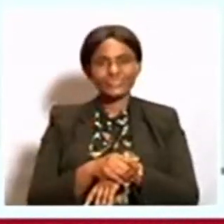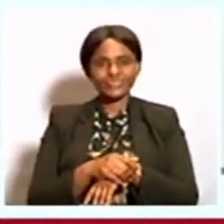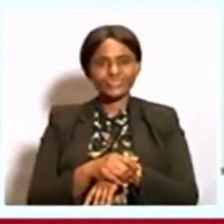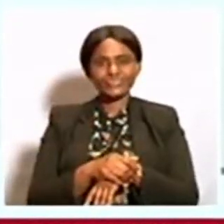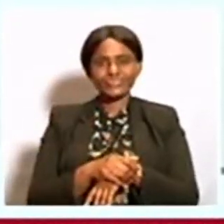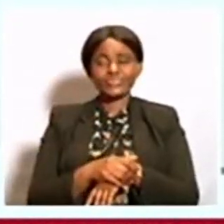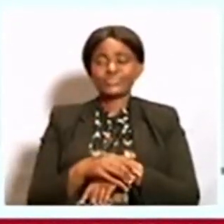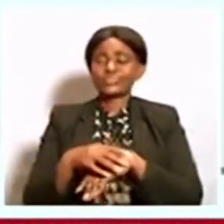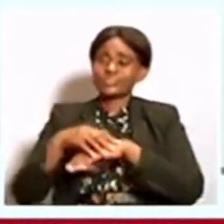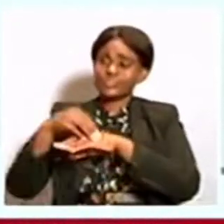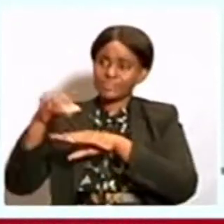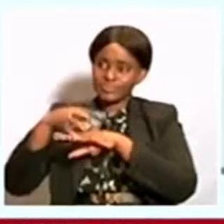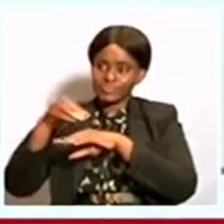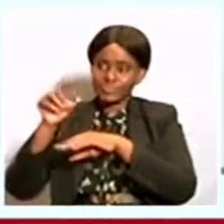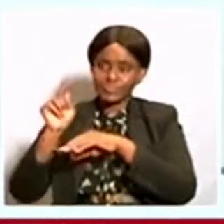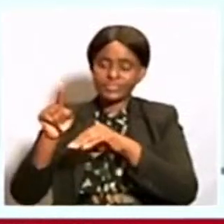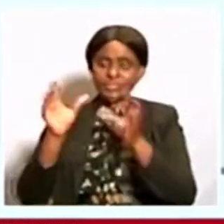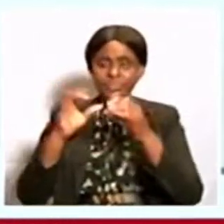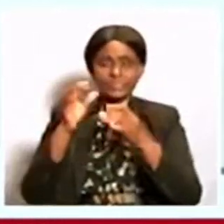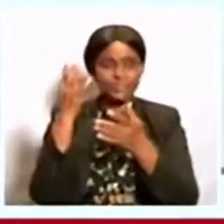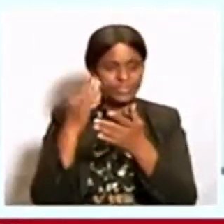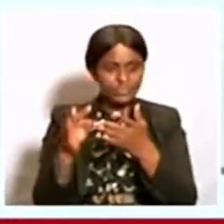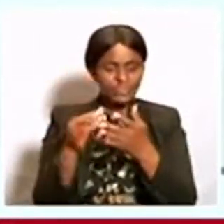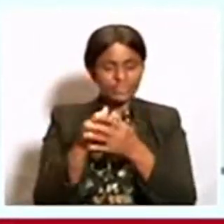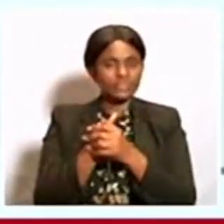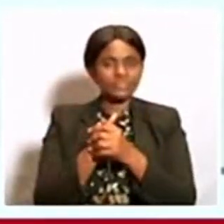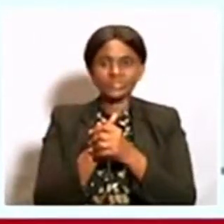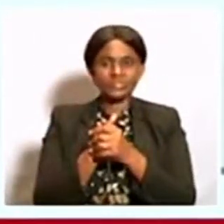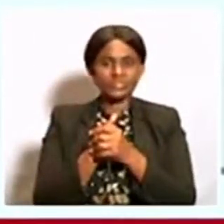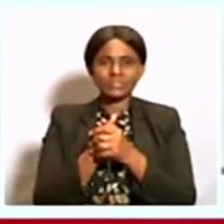guide Council Secretary that